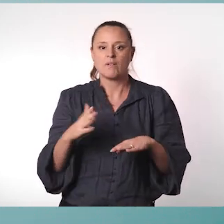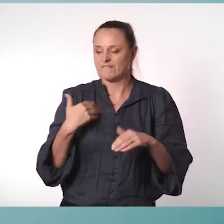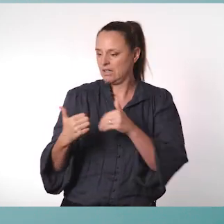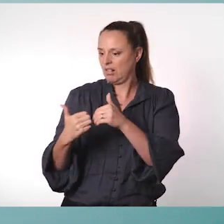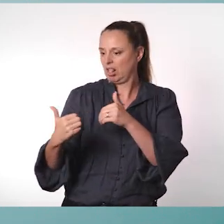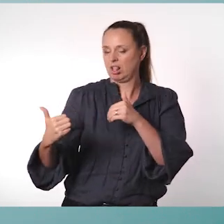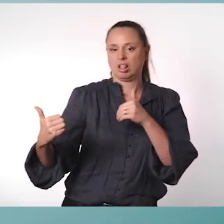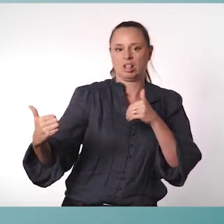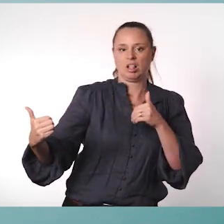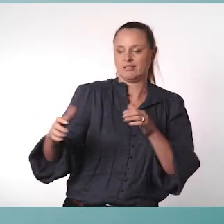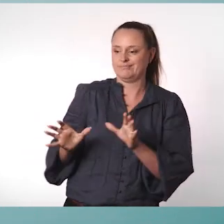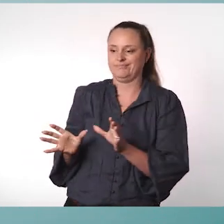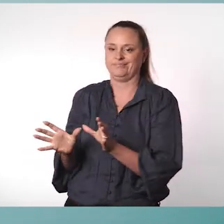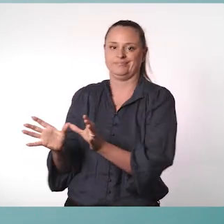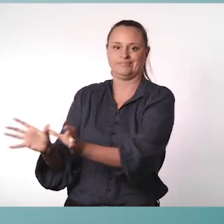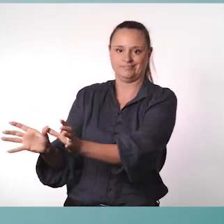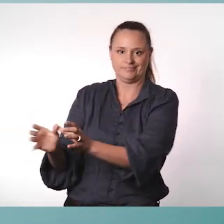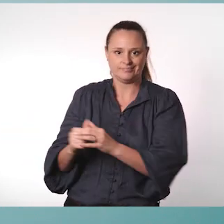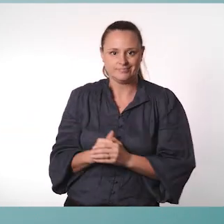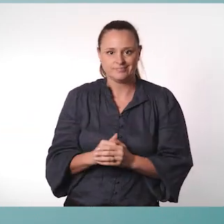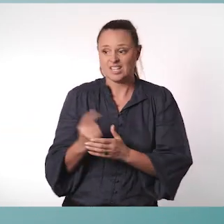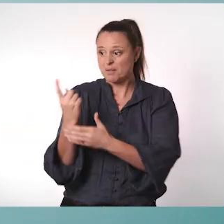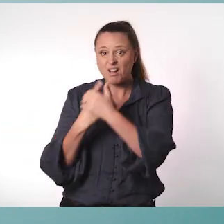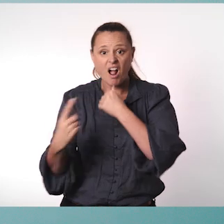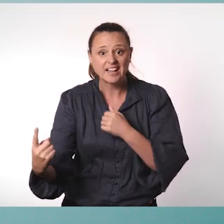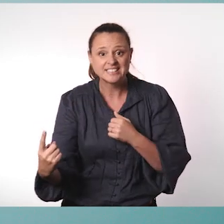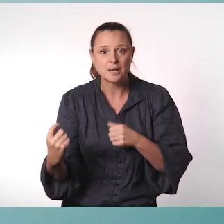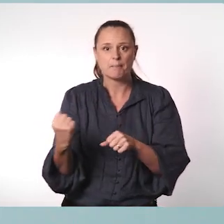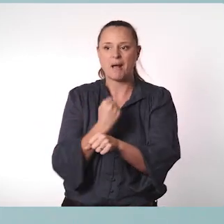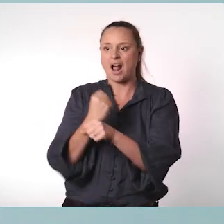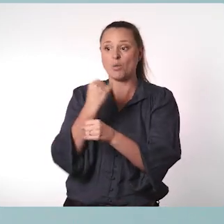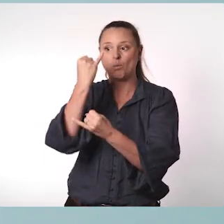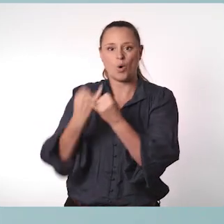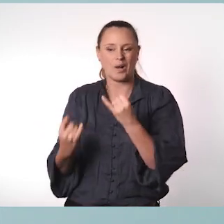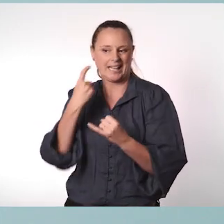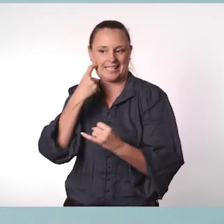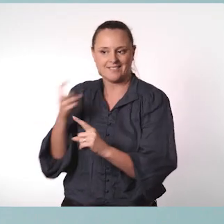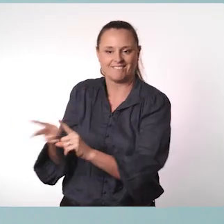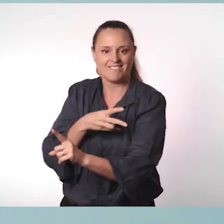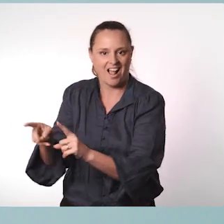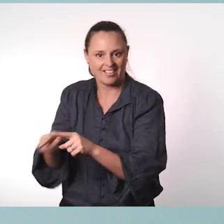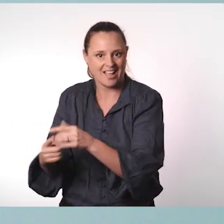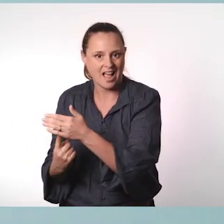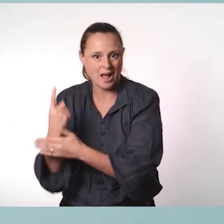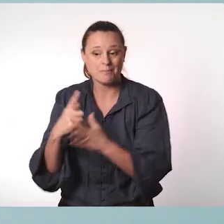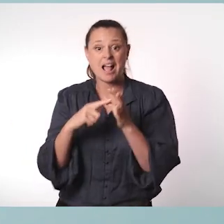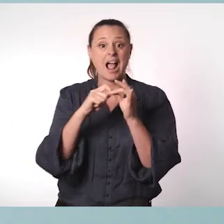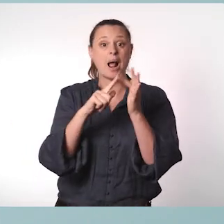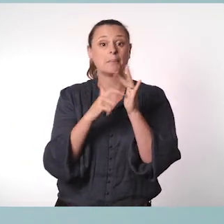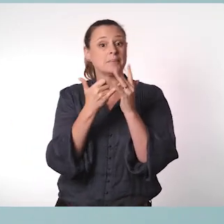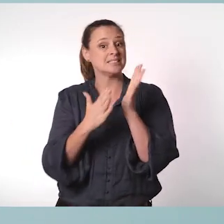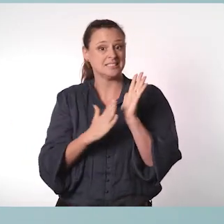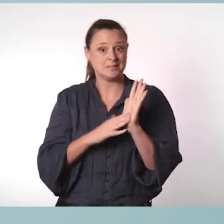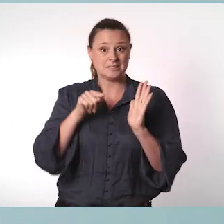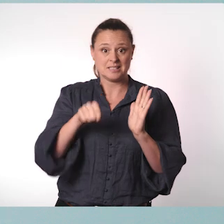with others. This isolation can make them more vulnerable to violence and abuse. Ableism creates barriers for women and girls with